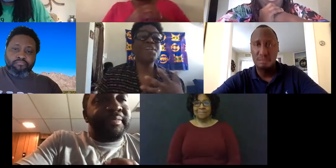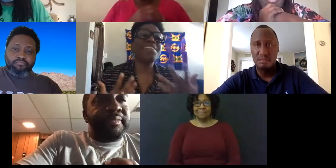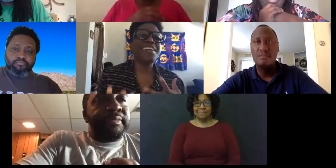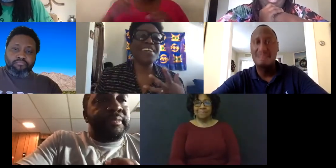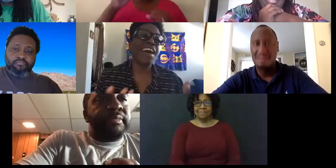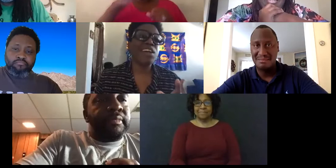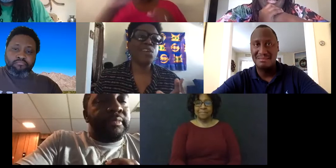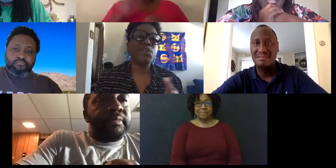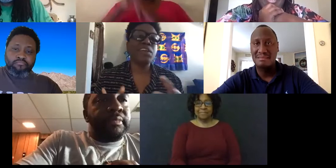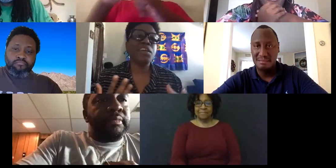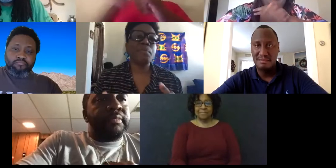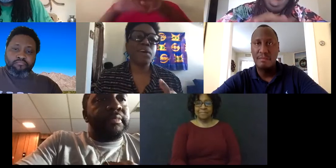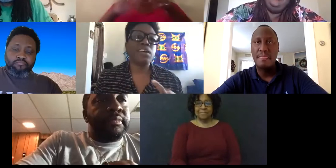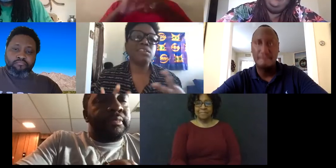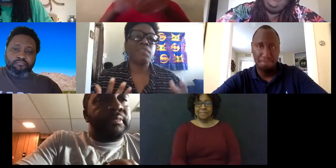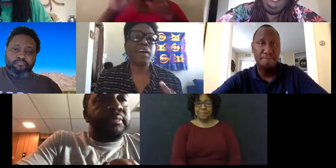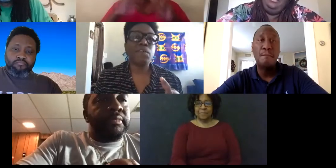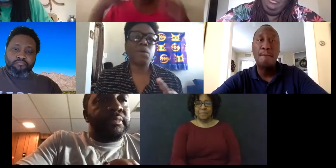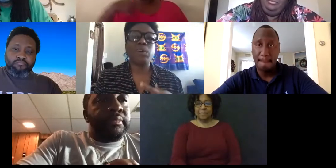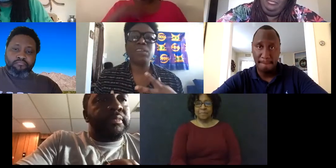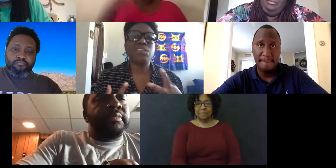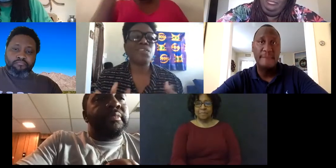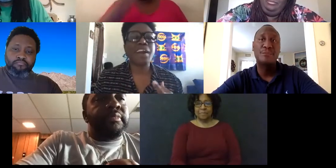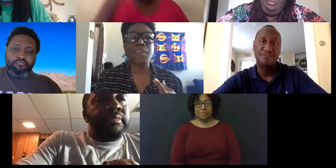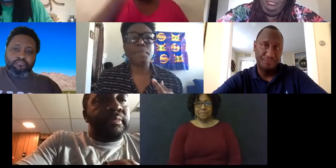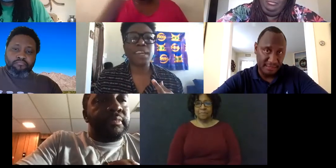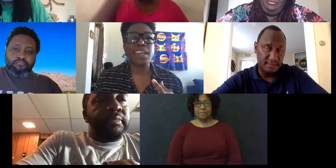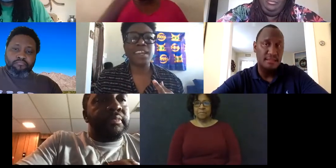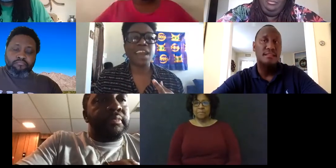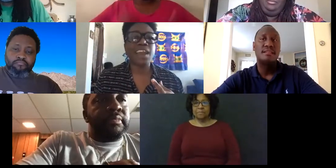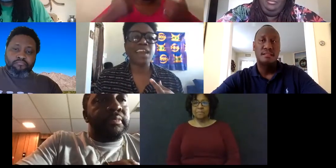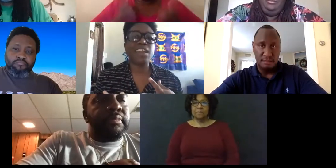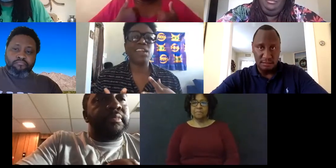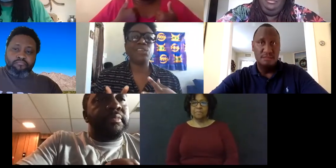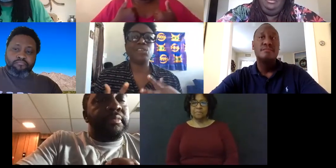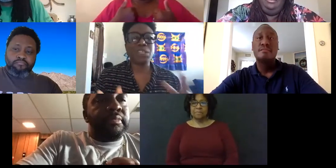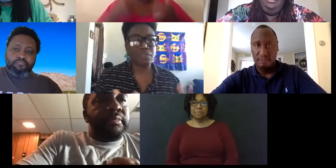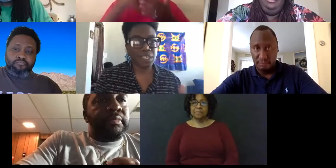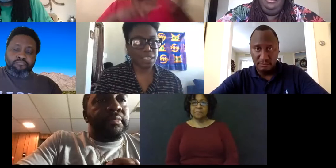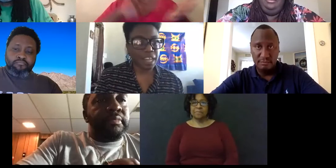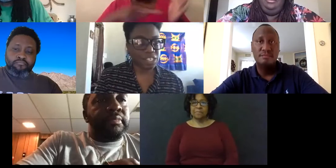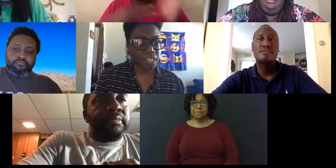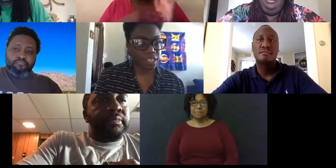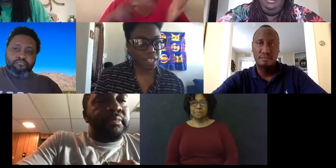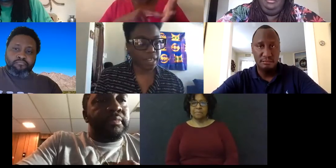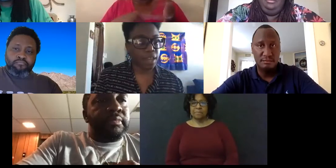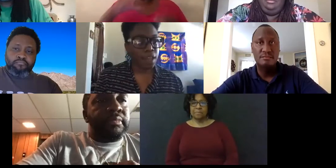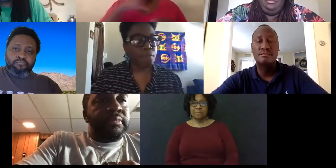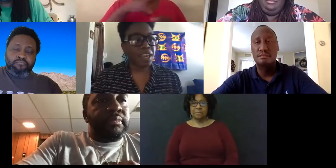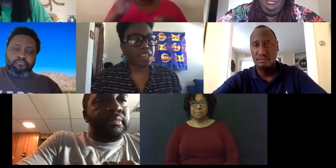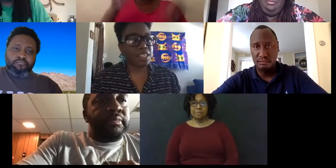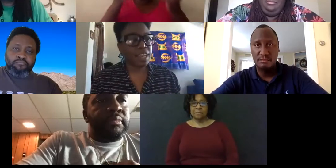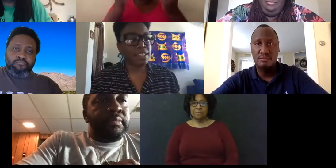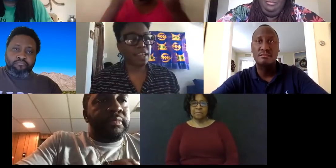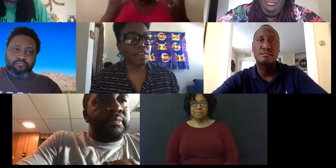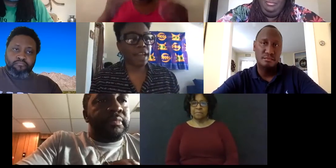I mean, I think, yeah, you know, we're thinking about our survival. What does thriving mean? And so much of it is not just like